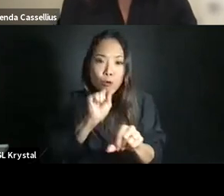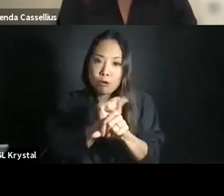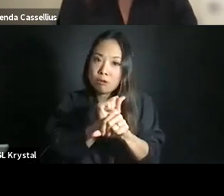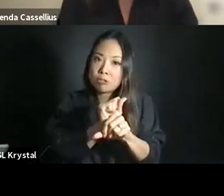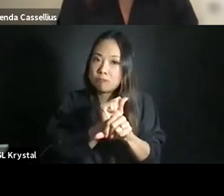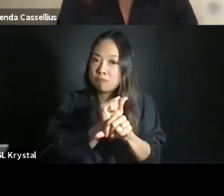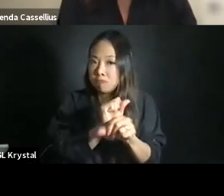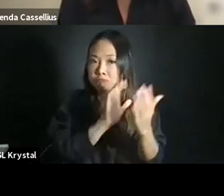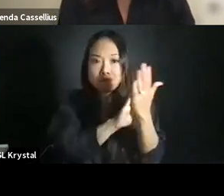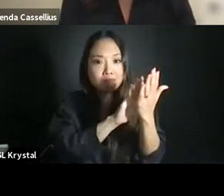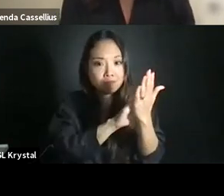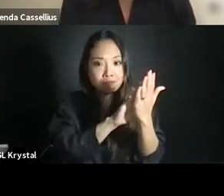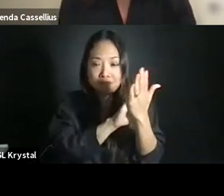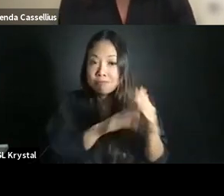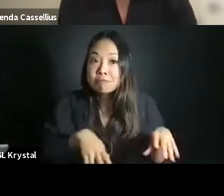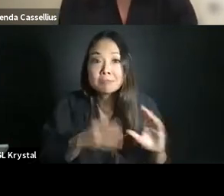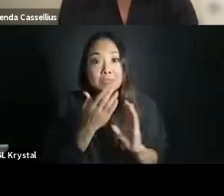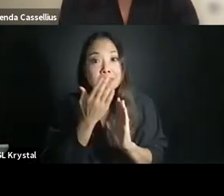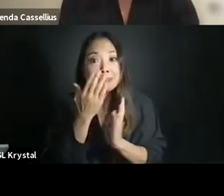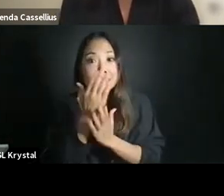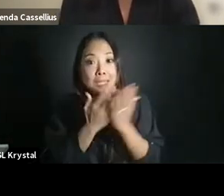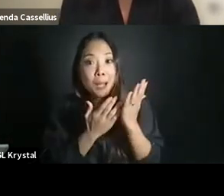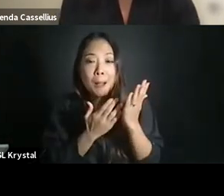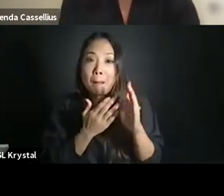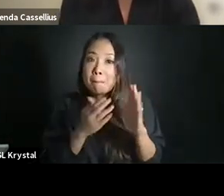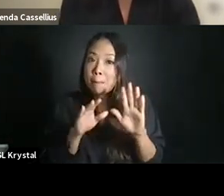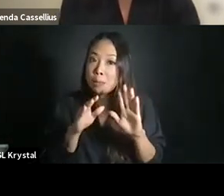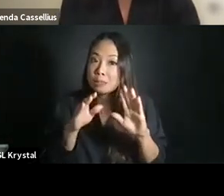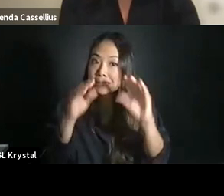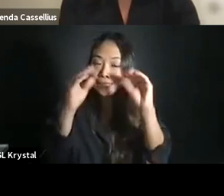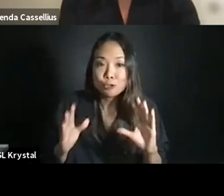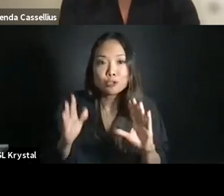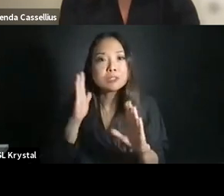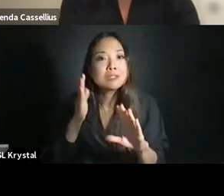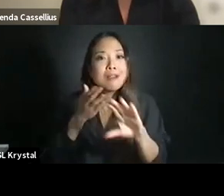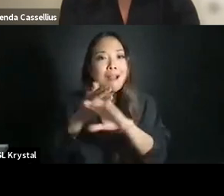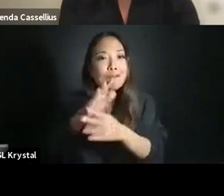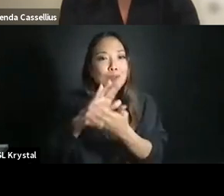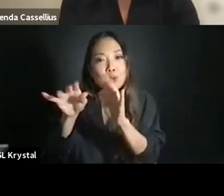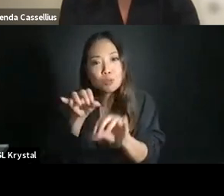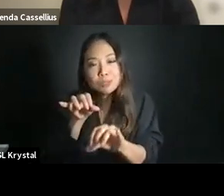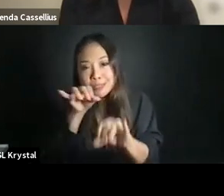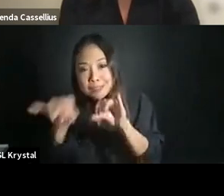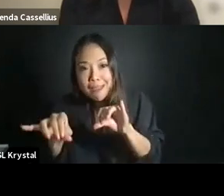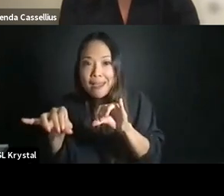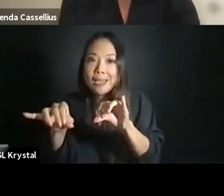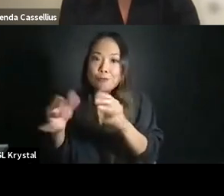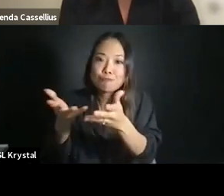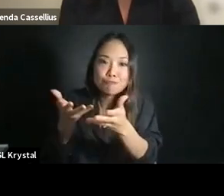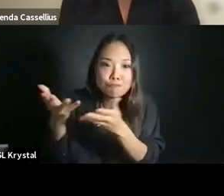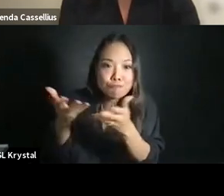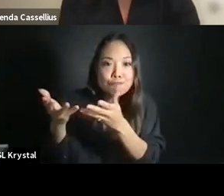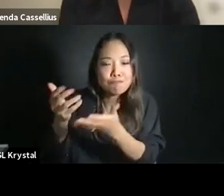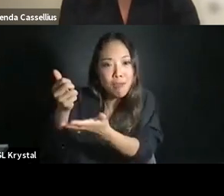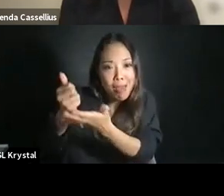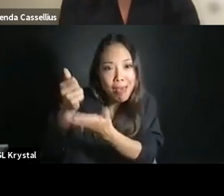stay later at school in order to be able to stay with the kids that have some type of trouble with transportation they are going the